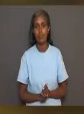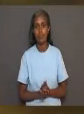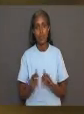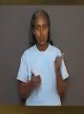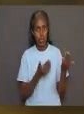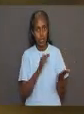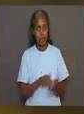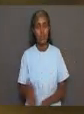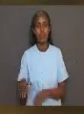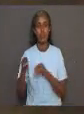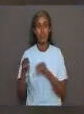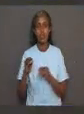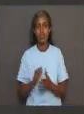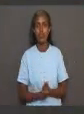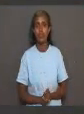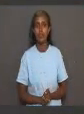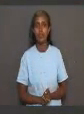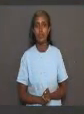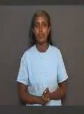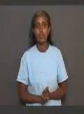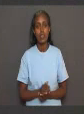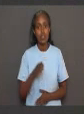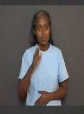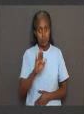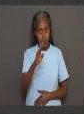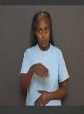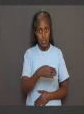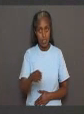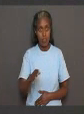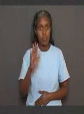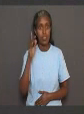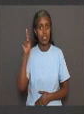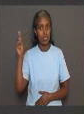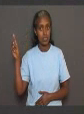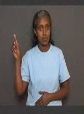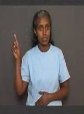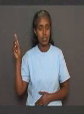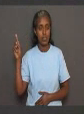Welcome back, students. Does your graph look like this one?